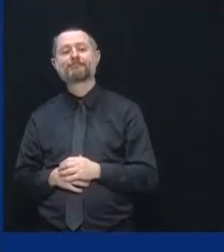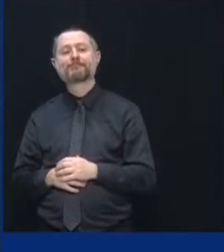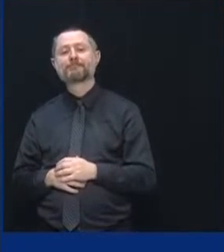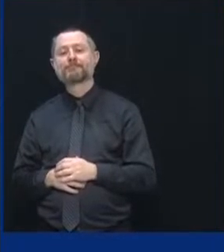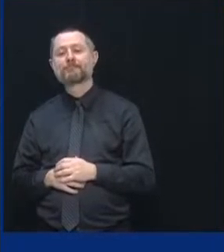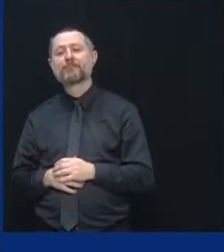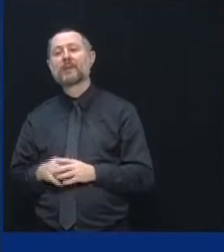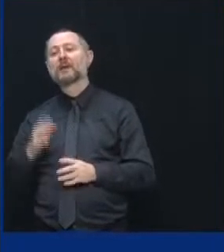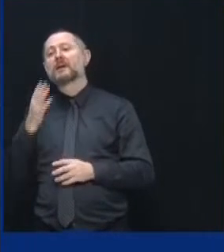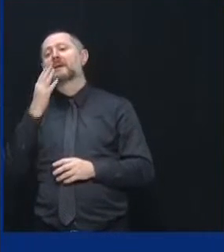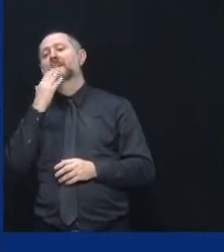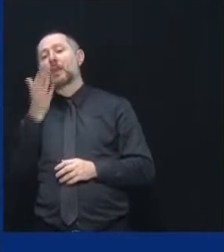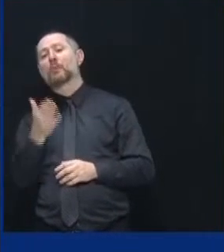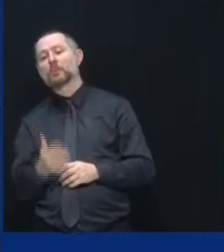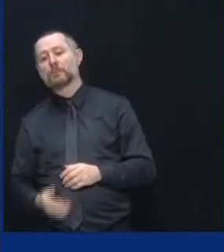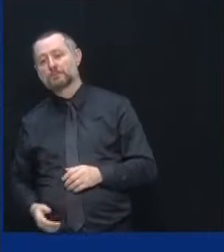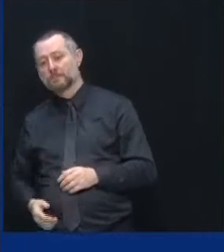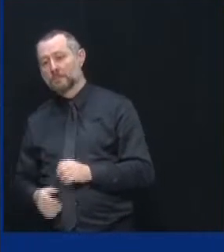Thank you. Okay.